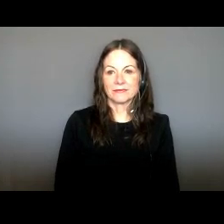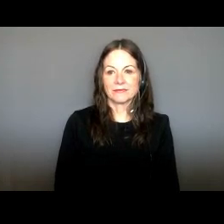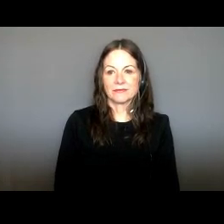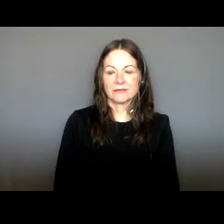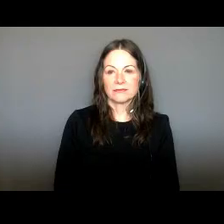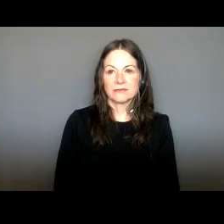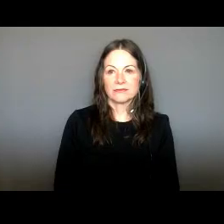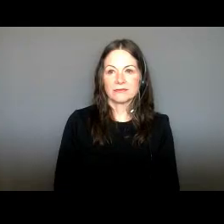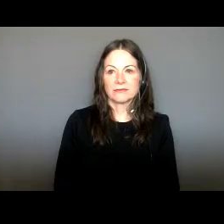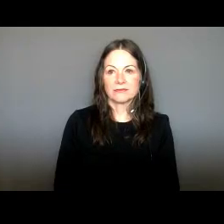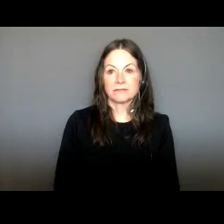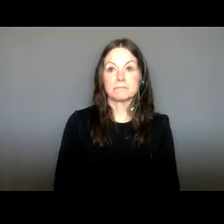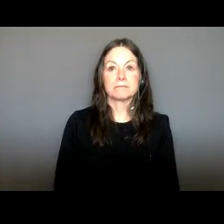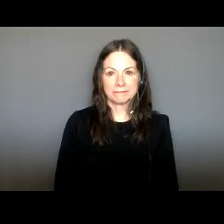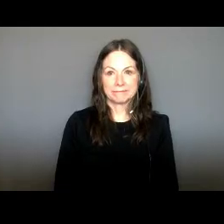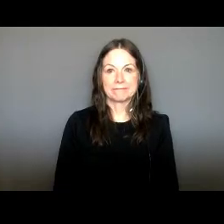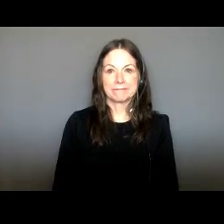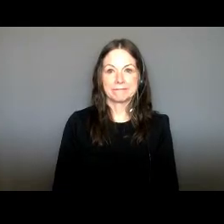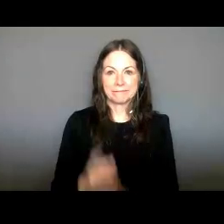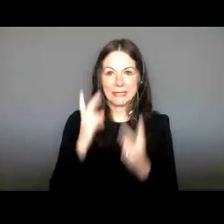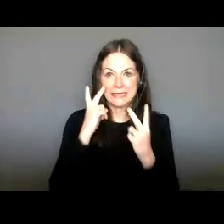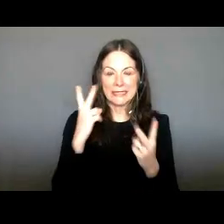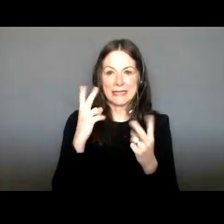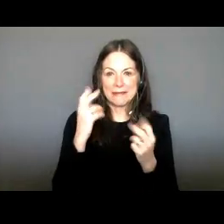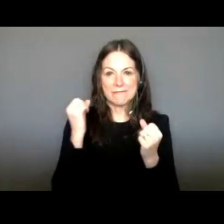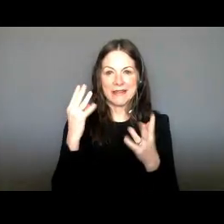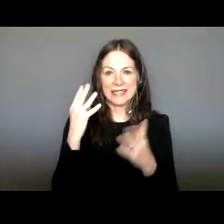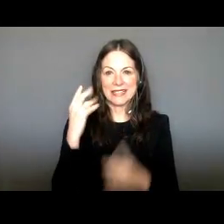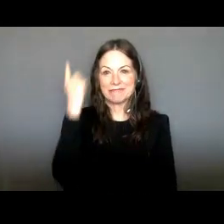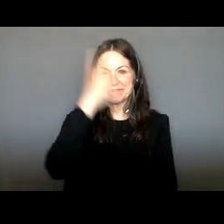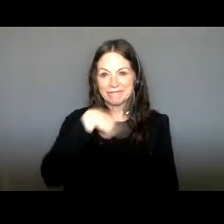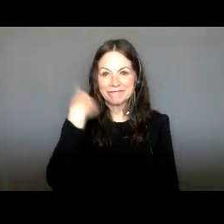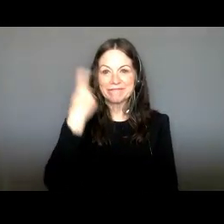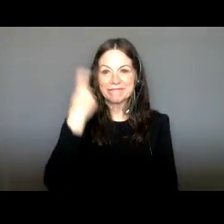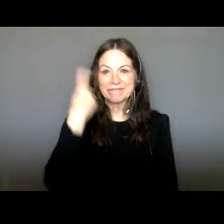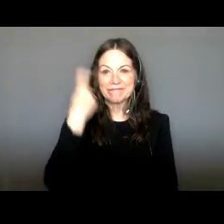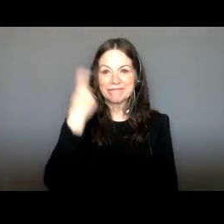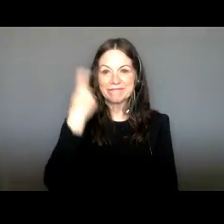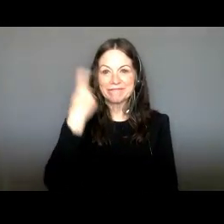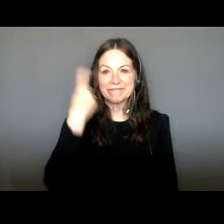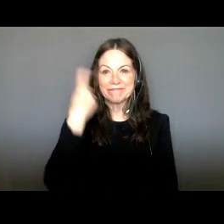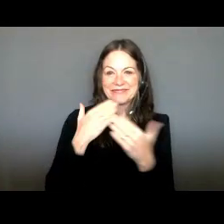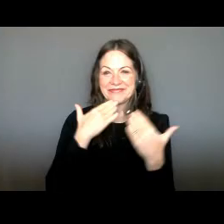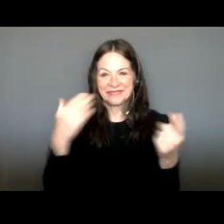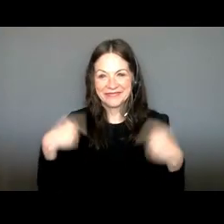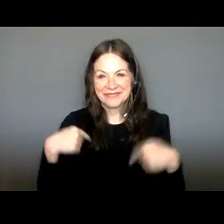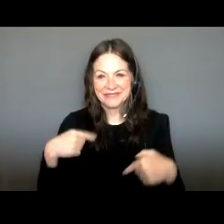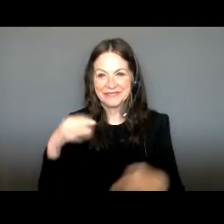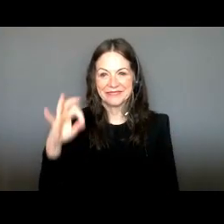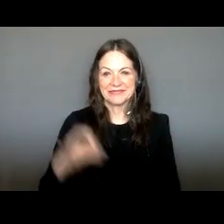I see a lot of smiley faces joining us today. Thank you so much again for joining.